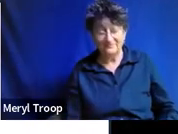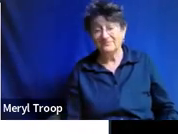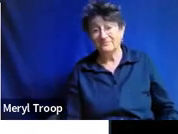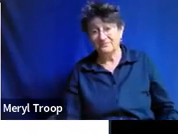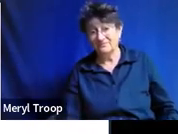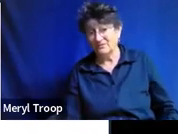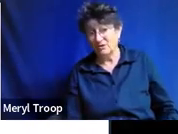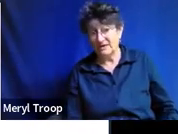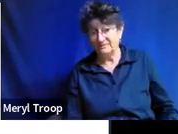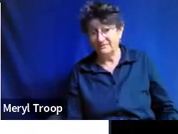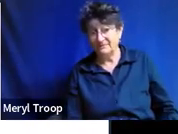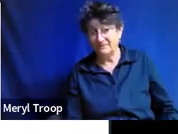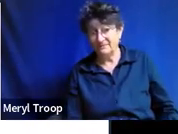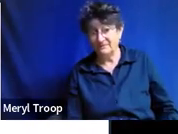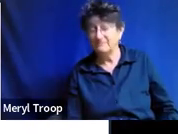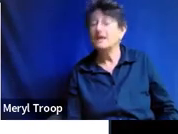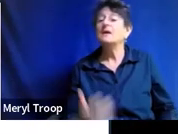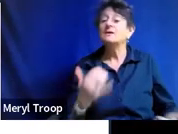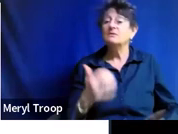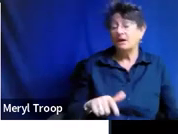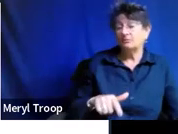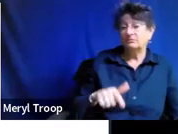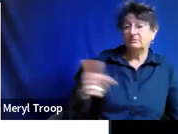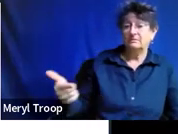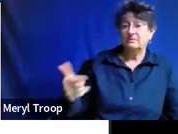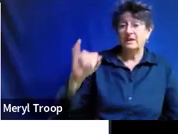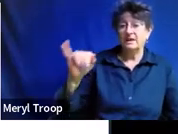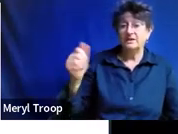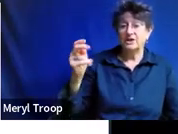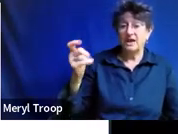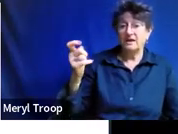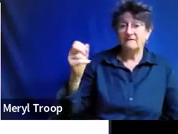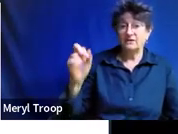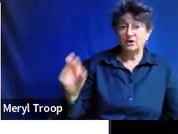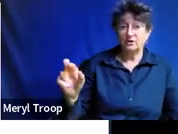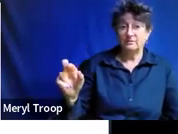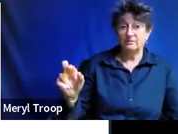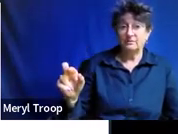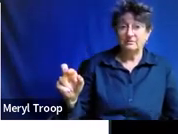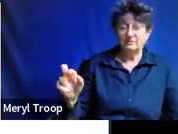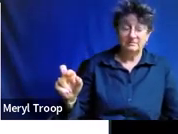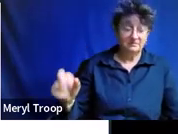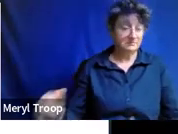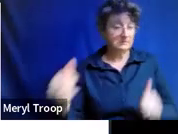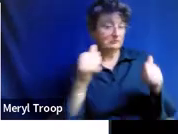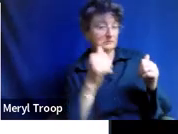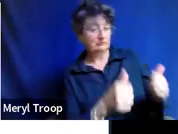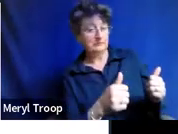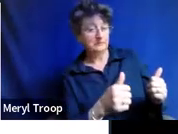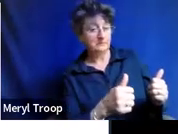Okay, and I think with that, I'm going to turn it over to Jennifer, if you're good with that. All right, all good.